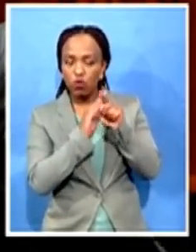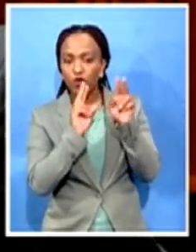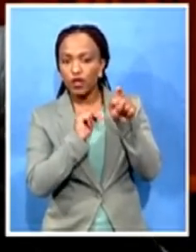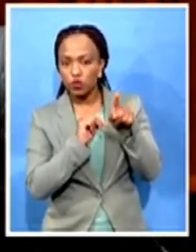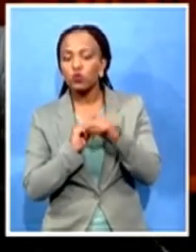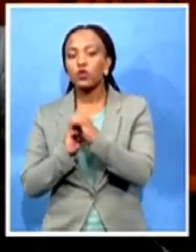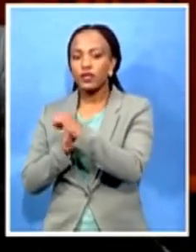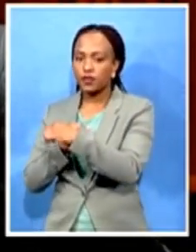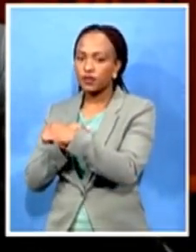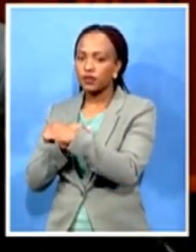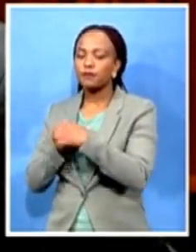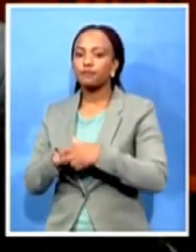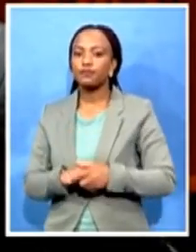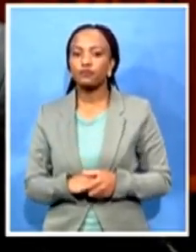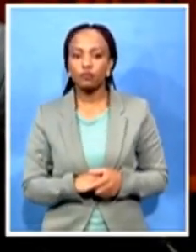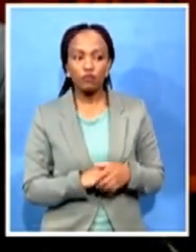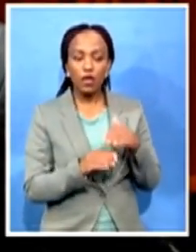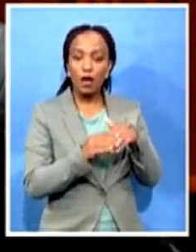have.